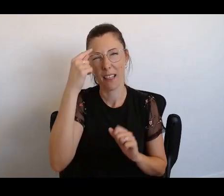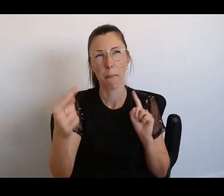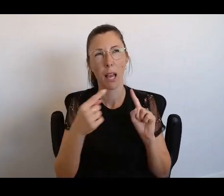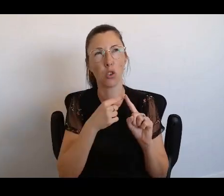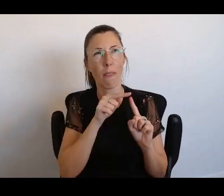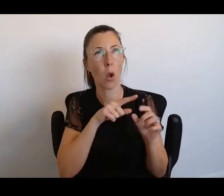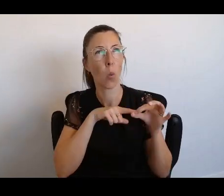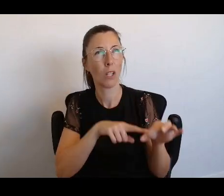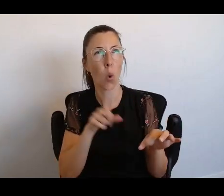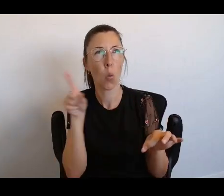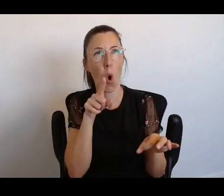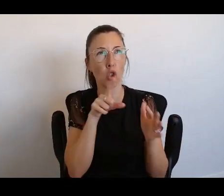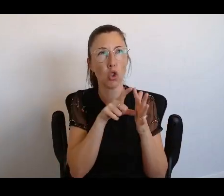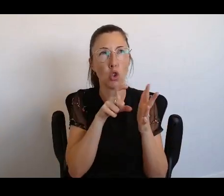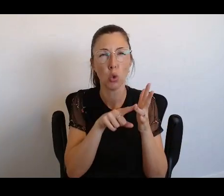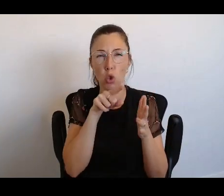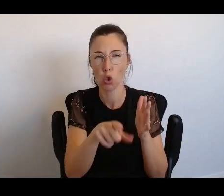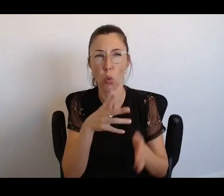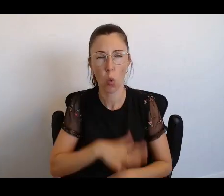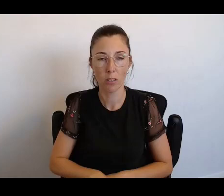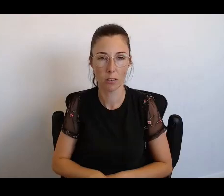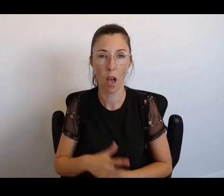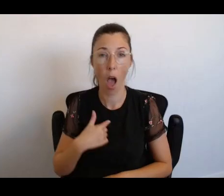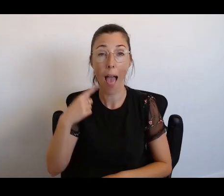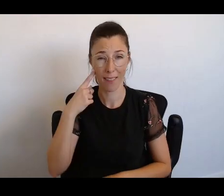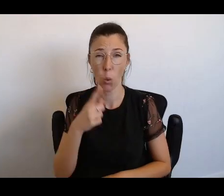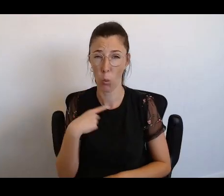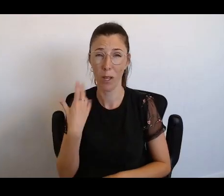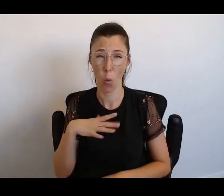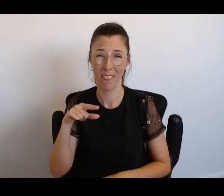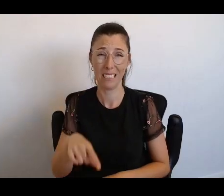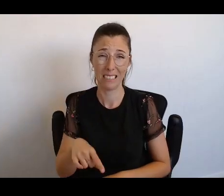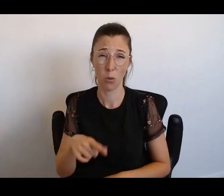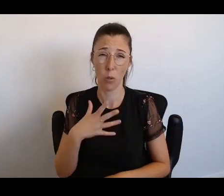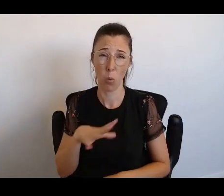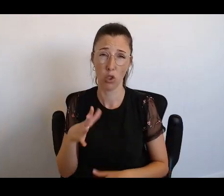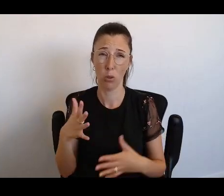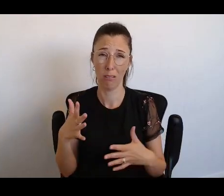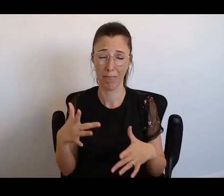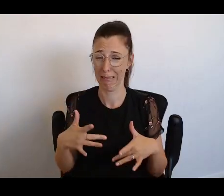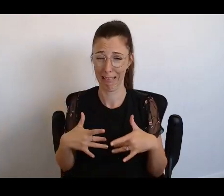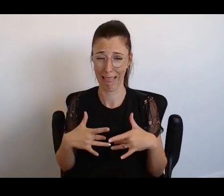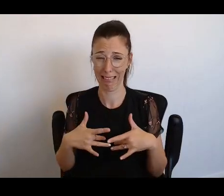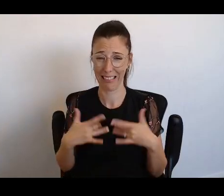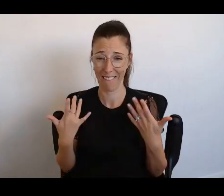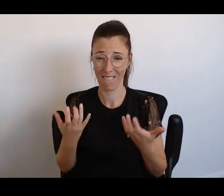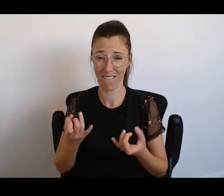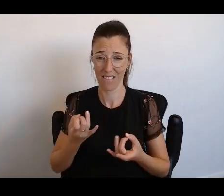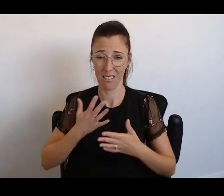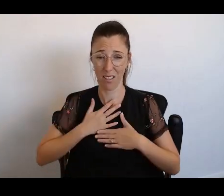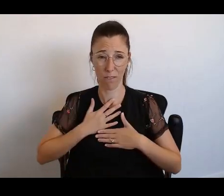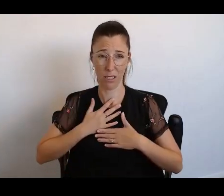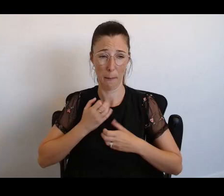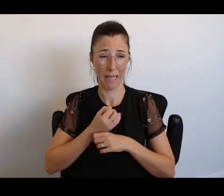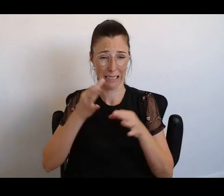I kind of think, this is what we want. Some kind of autonomy. The opportunity to share something and do something our